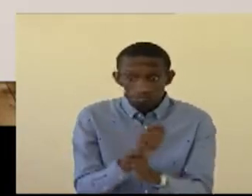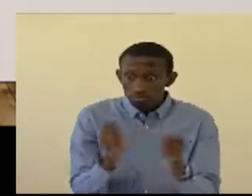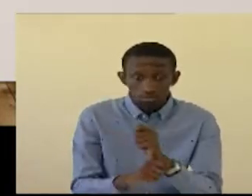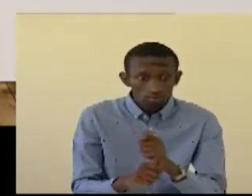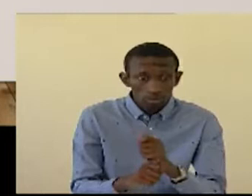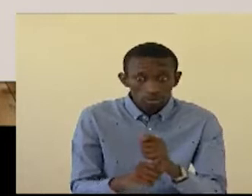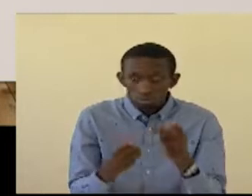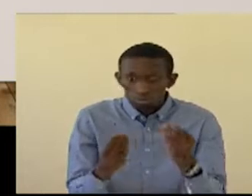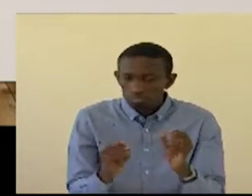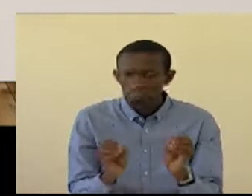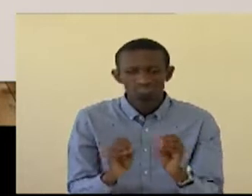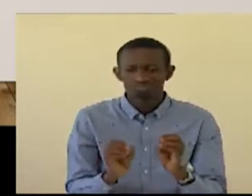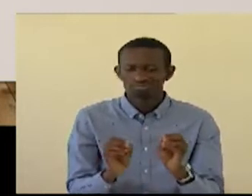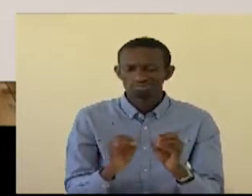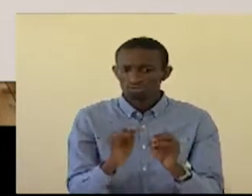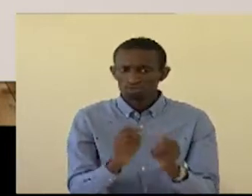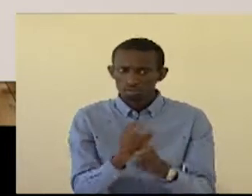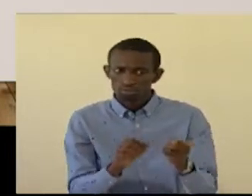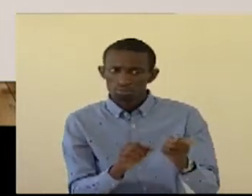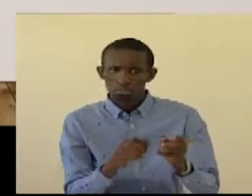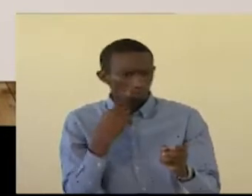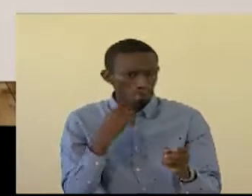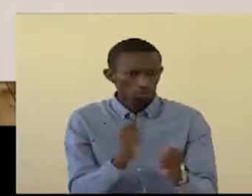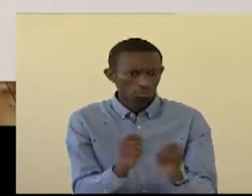other organic substances.